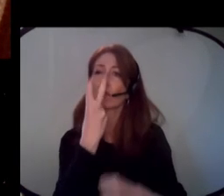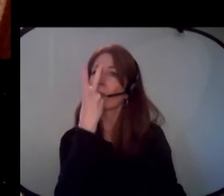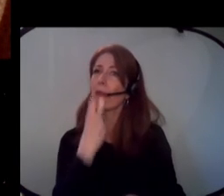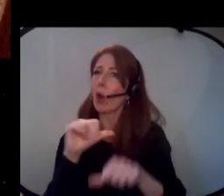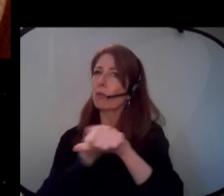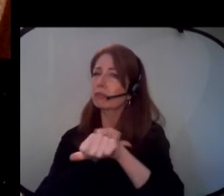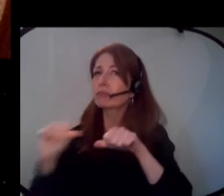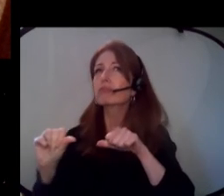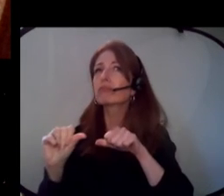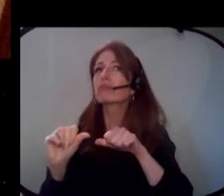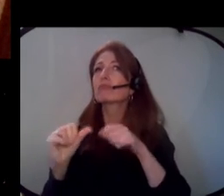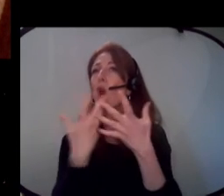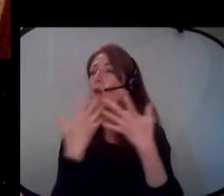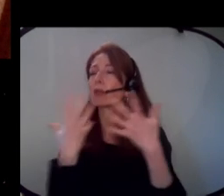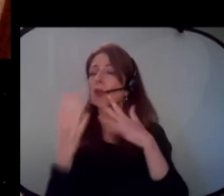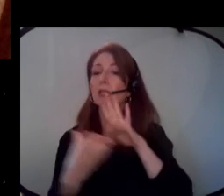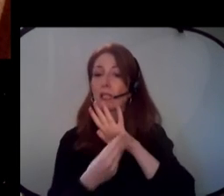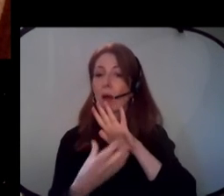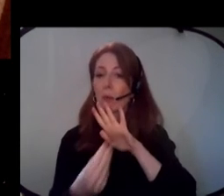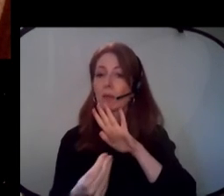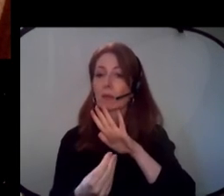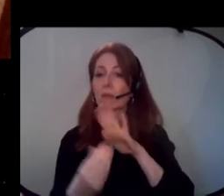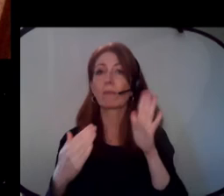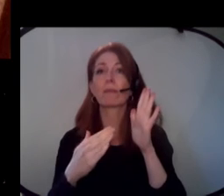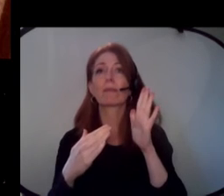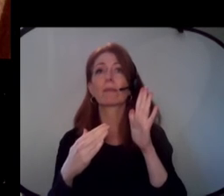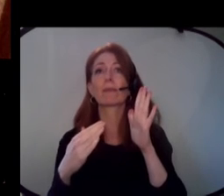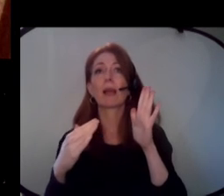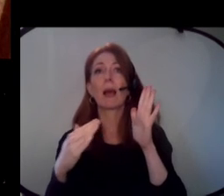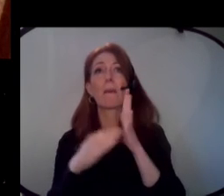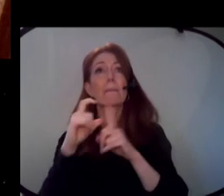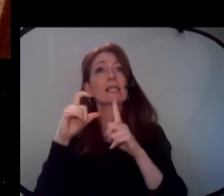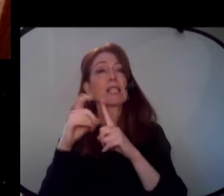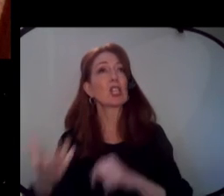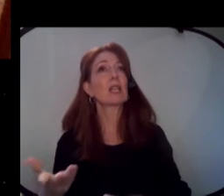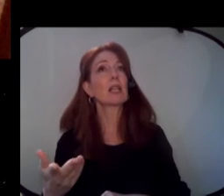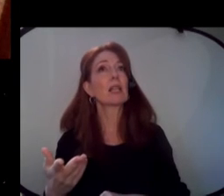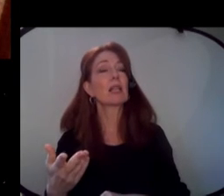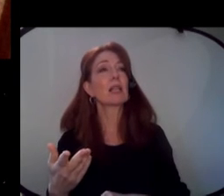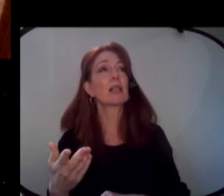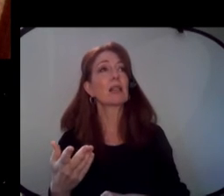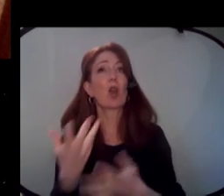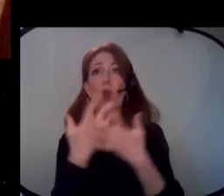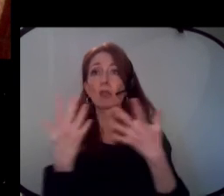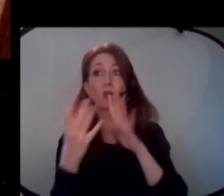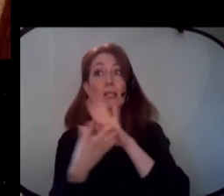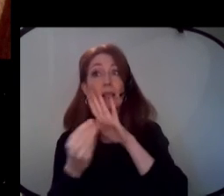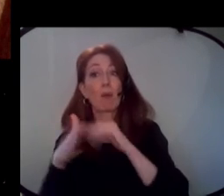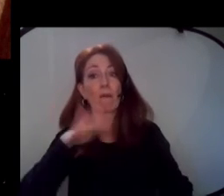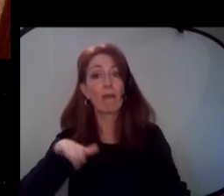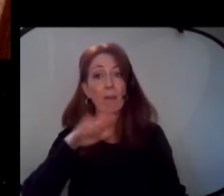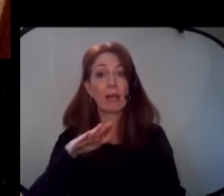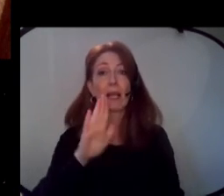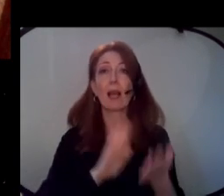which to draw on. The Medicis, of course, had their own examples in the family. Marie de Medici is at this time, for much of this